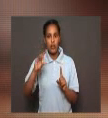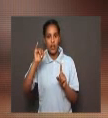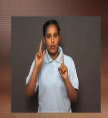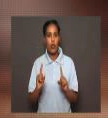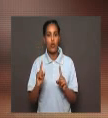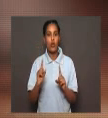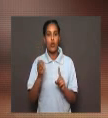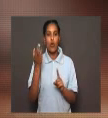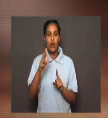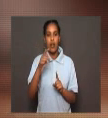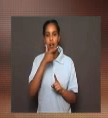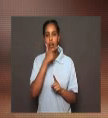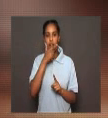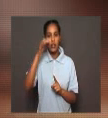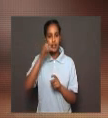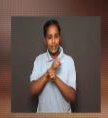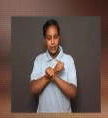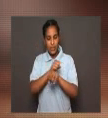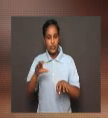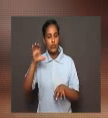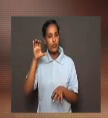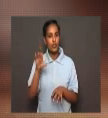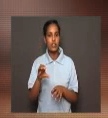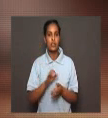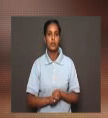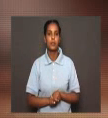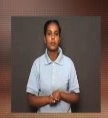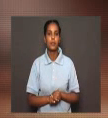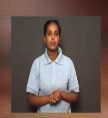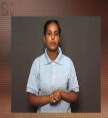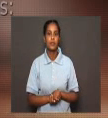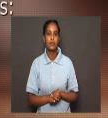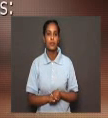dipole-dipole, or London dispersion forces.